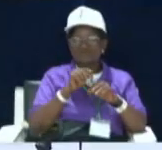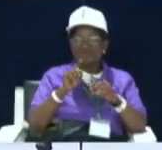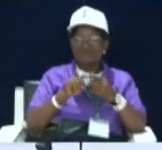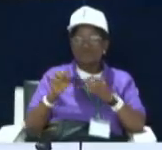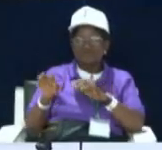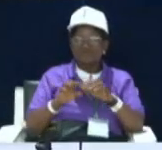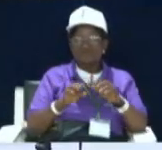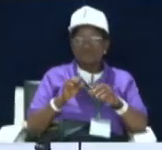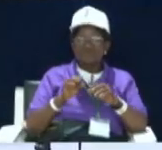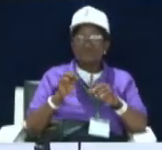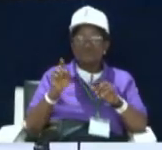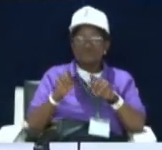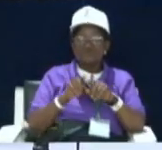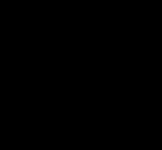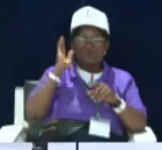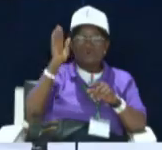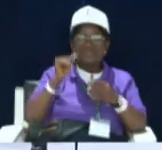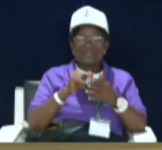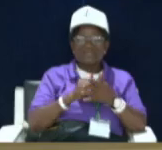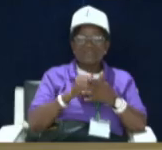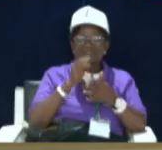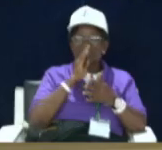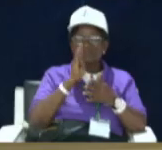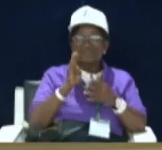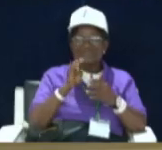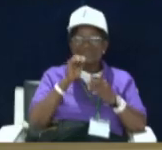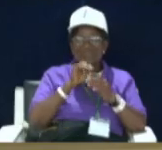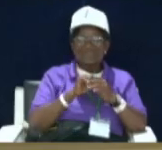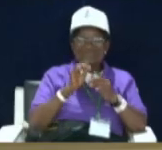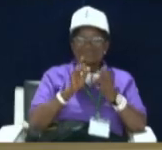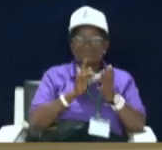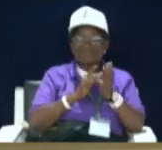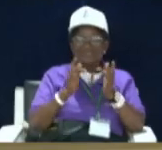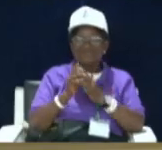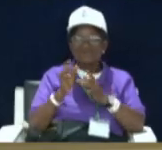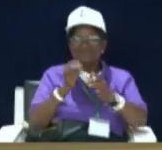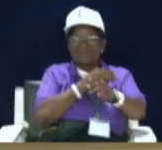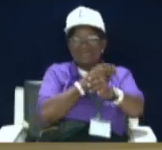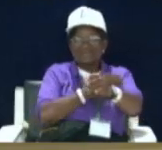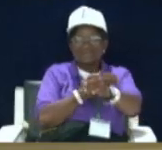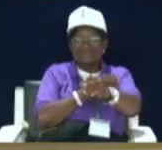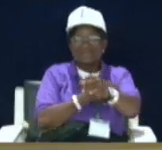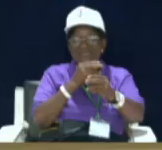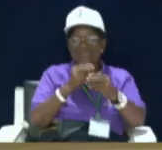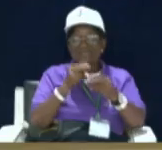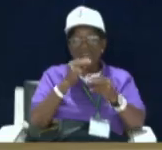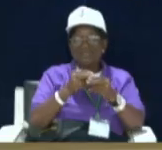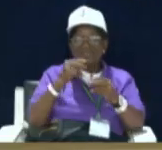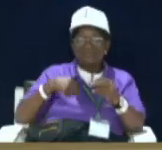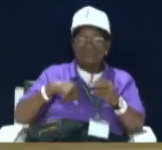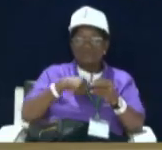and so shall it be in Jesus' mighty name we have decreed.